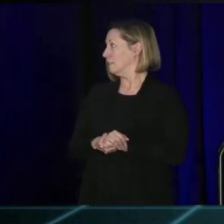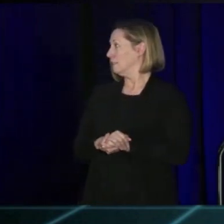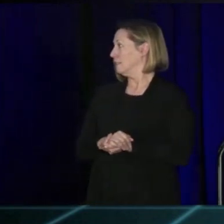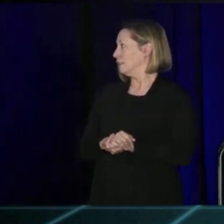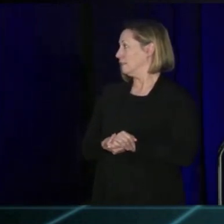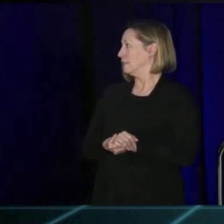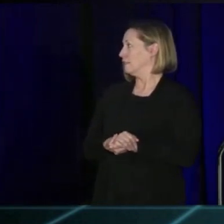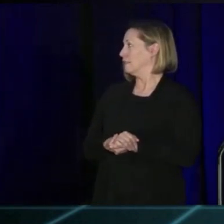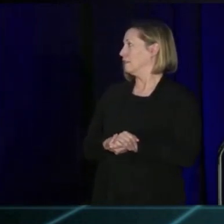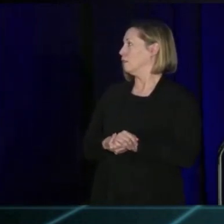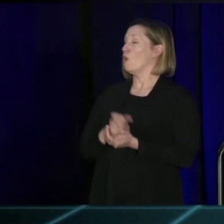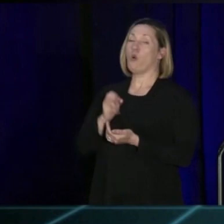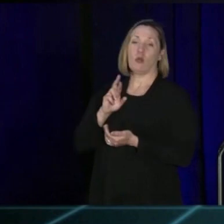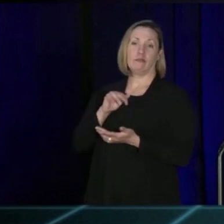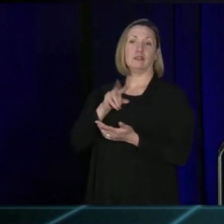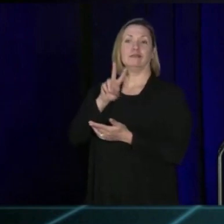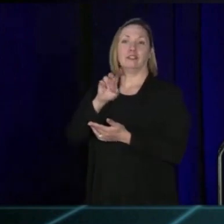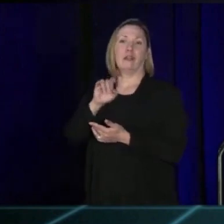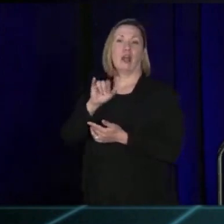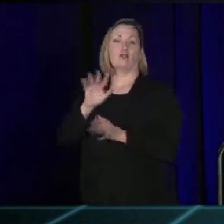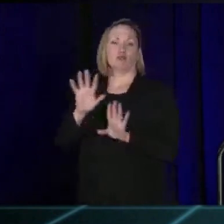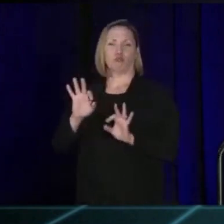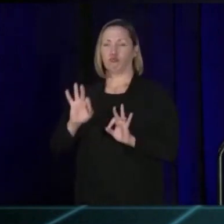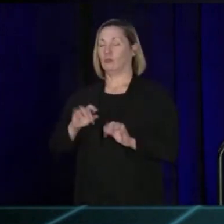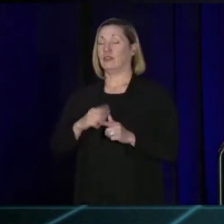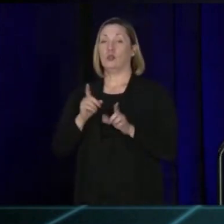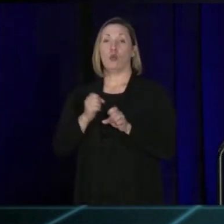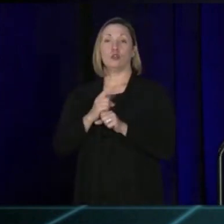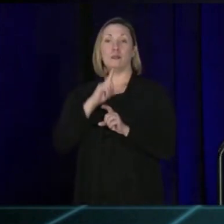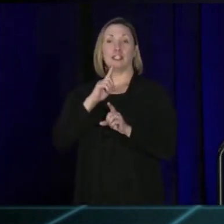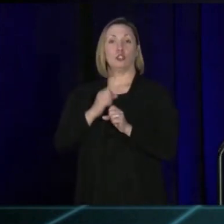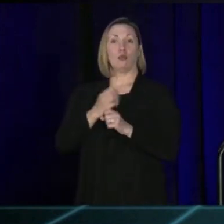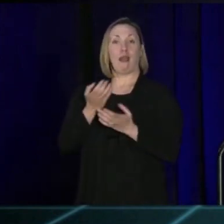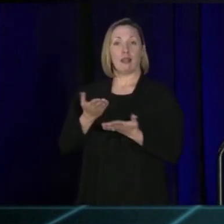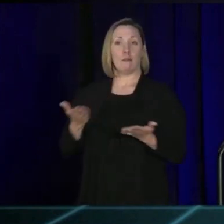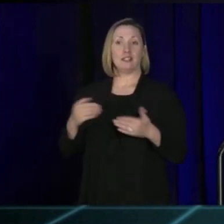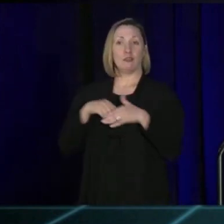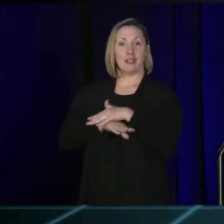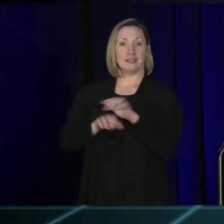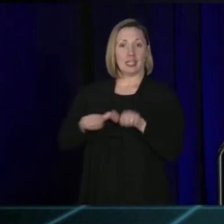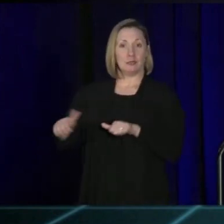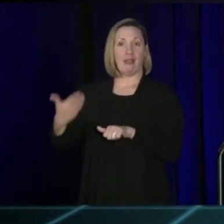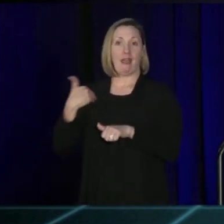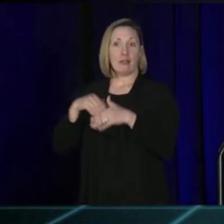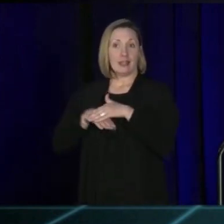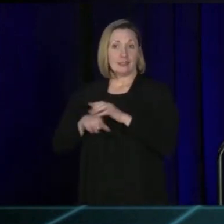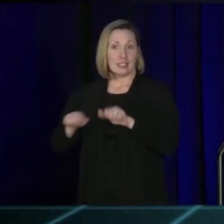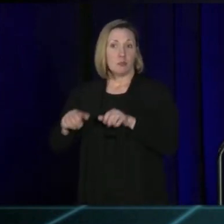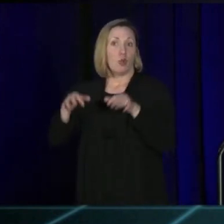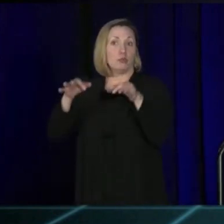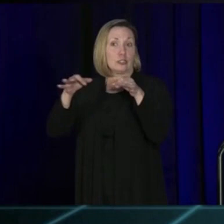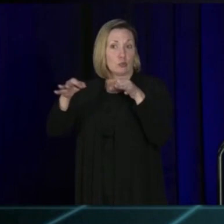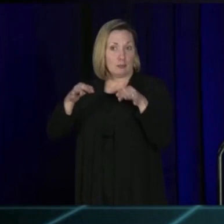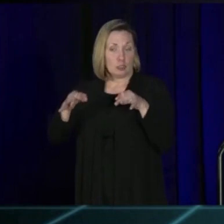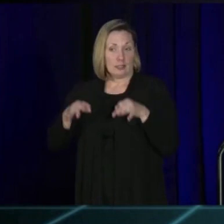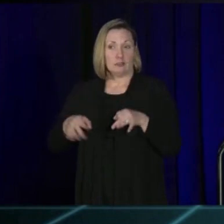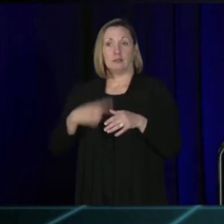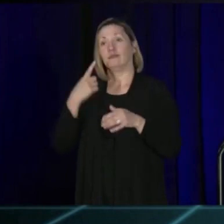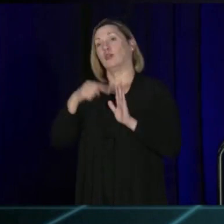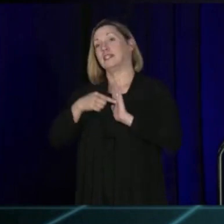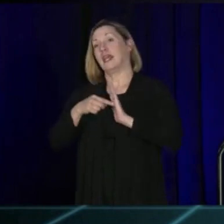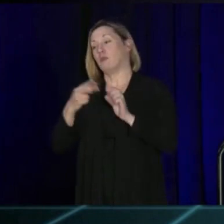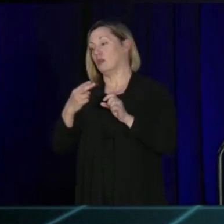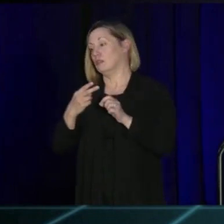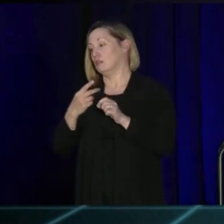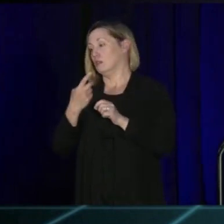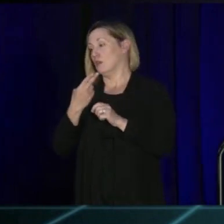Or if it is valid. We can also make sure that elements have an accessible description that, for example, we use for hints